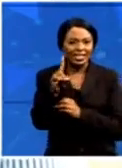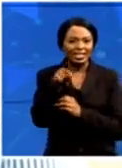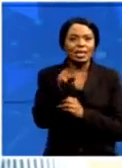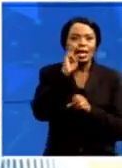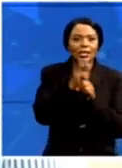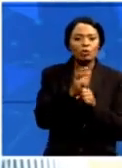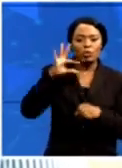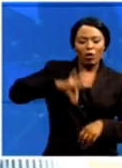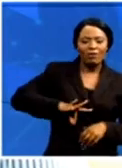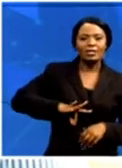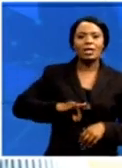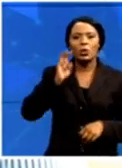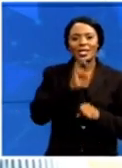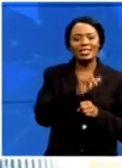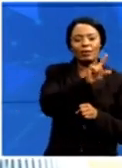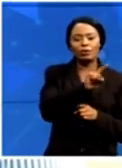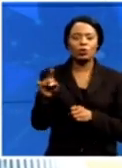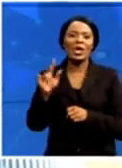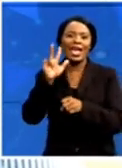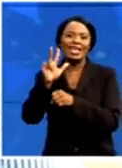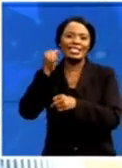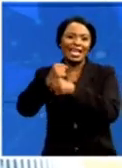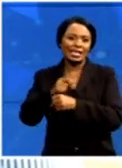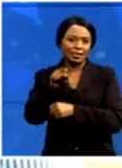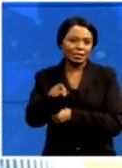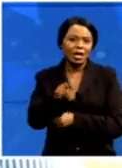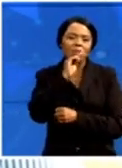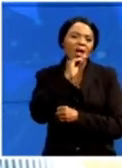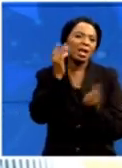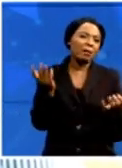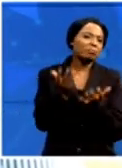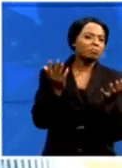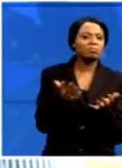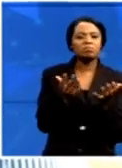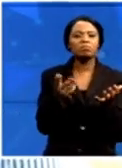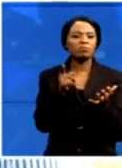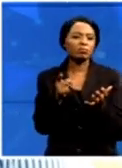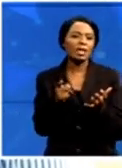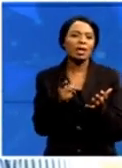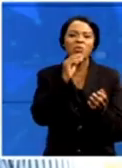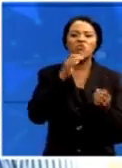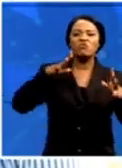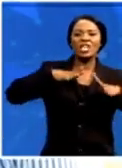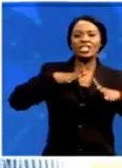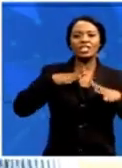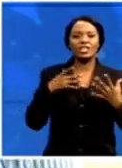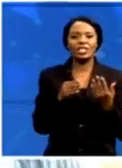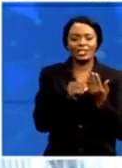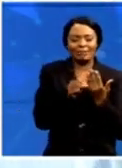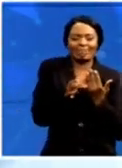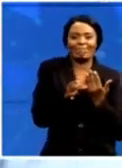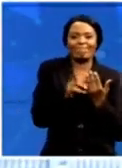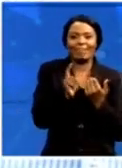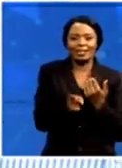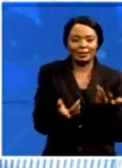years. So it's not a get quick rich scheme. All right. On that note, we're going to leave it there. Thank you so much,